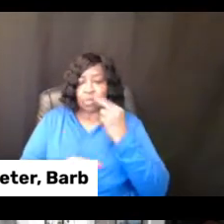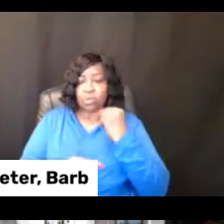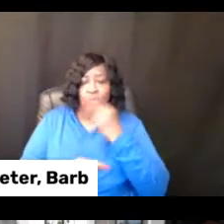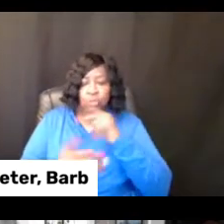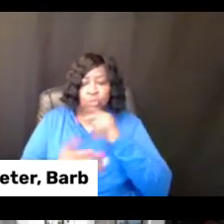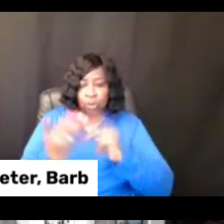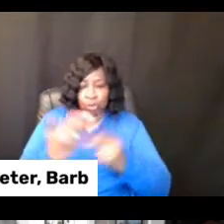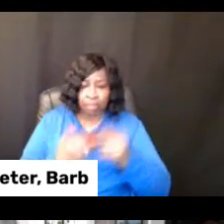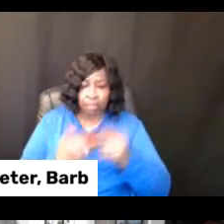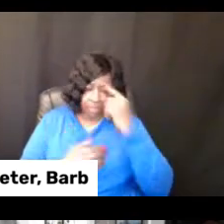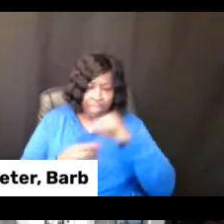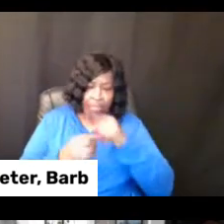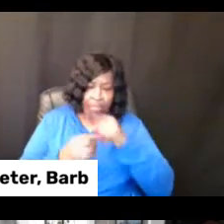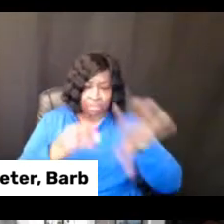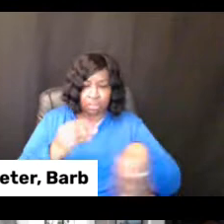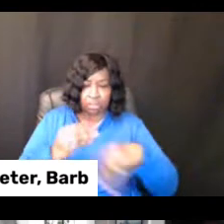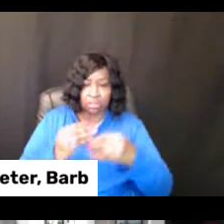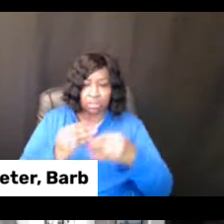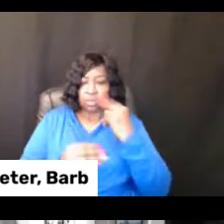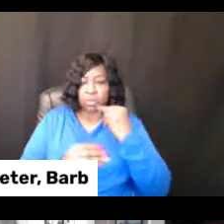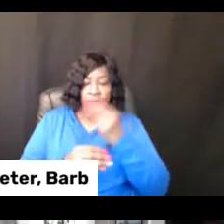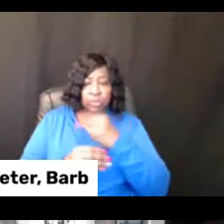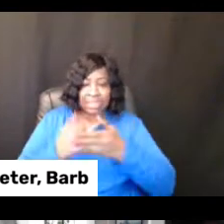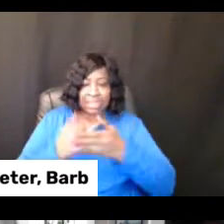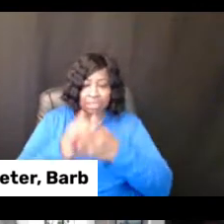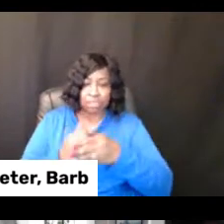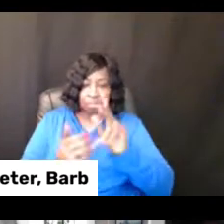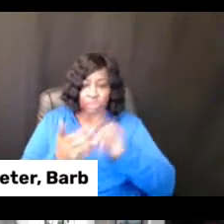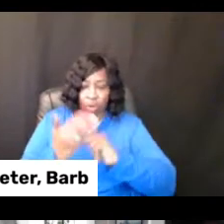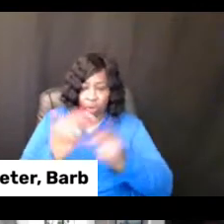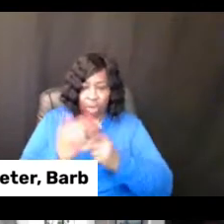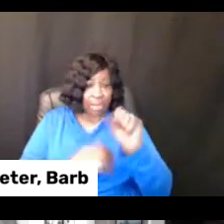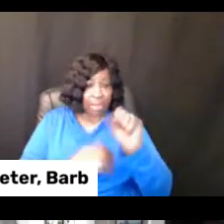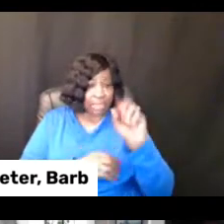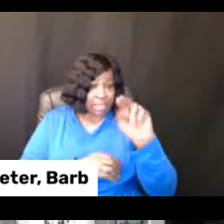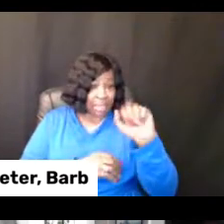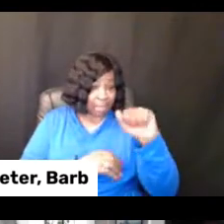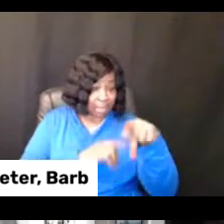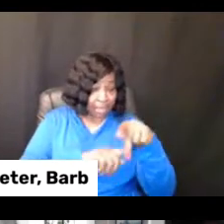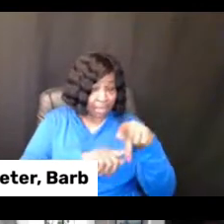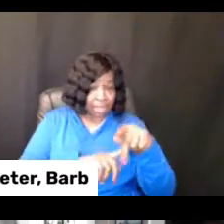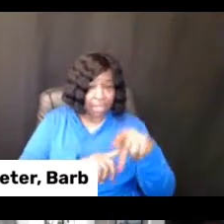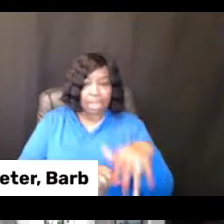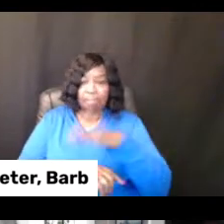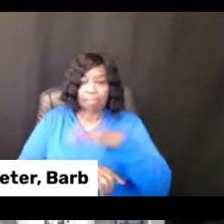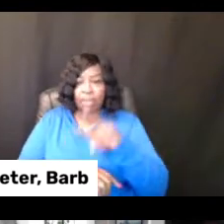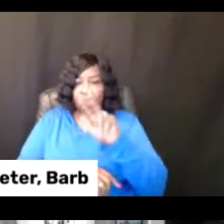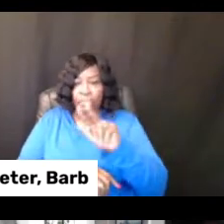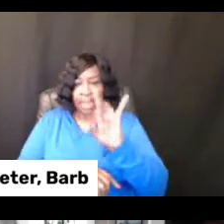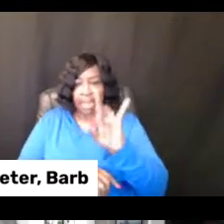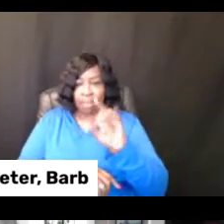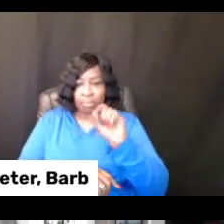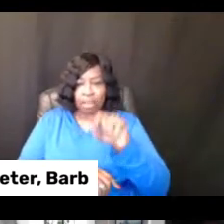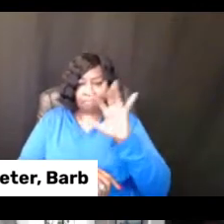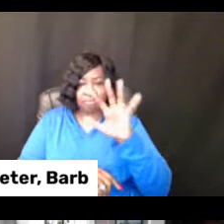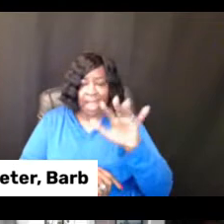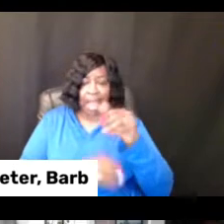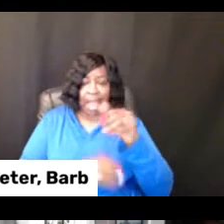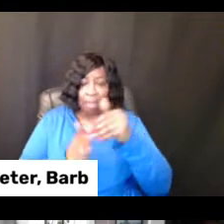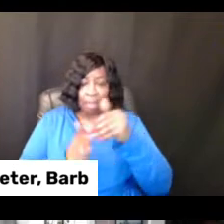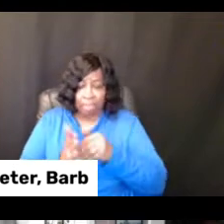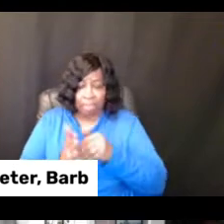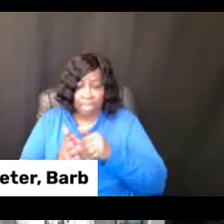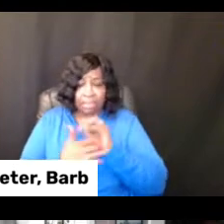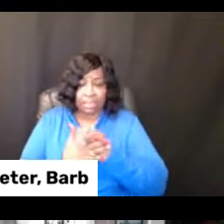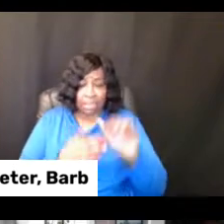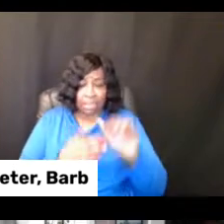about the Supplemental Nutrition Assistance Program or SNAP. About 38.5 billion of those dollars, or